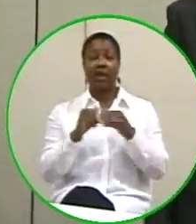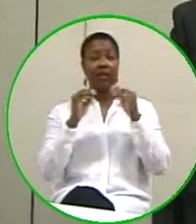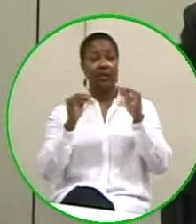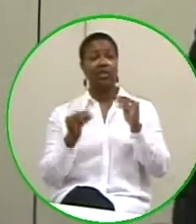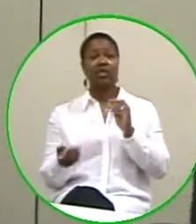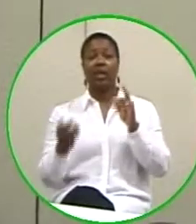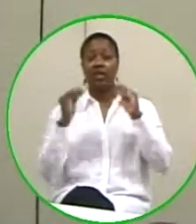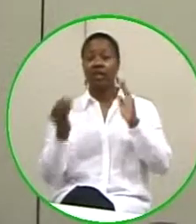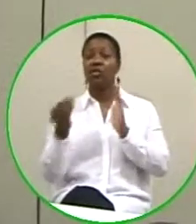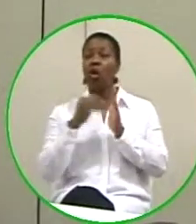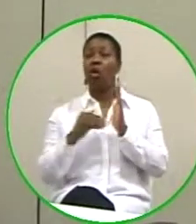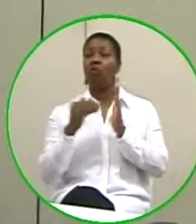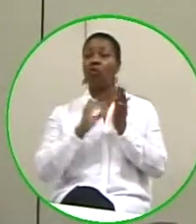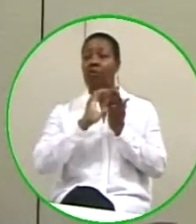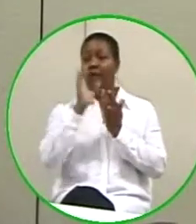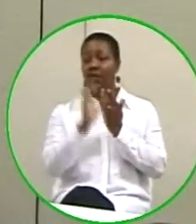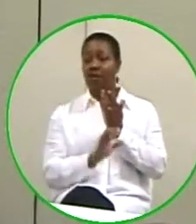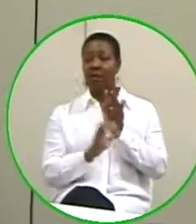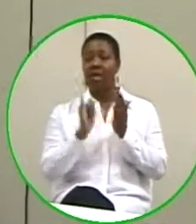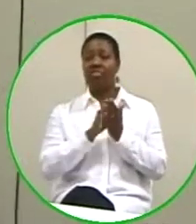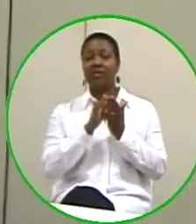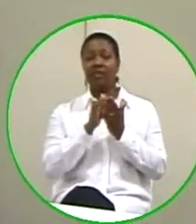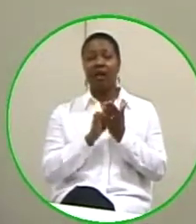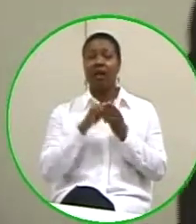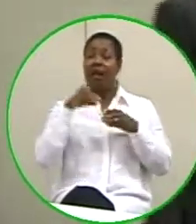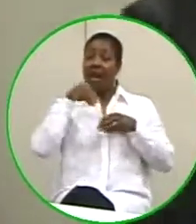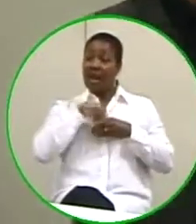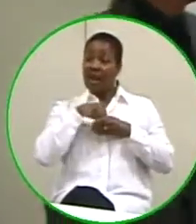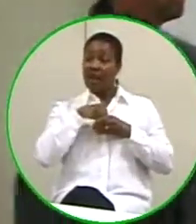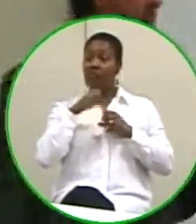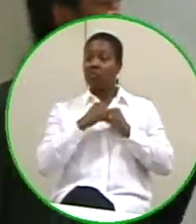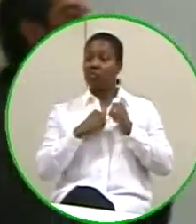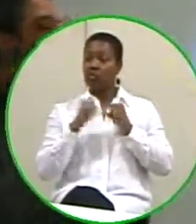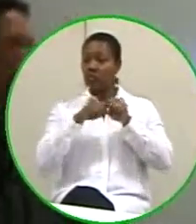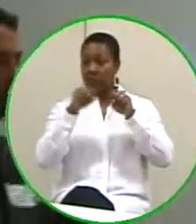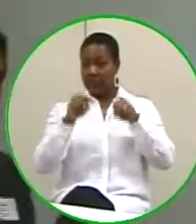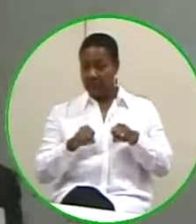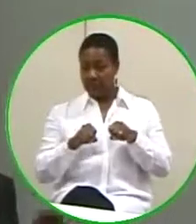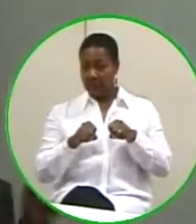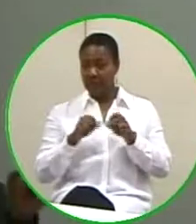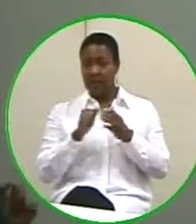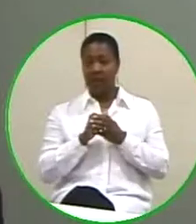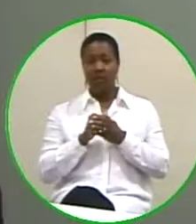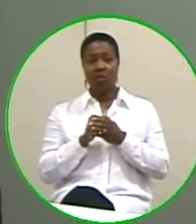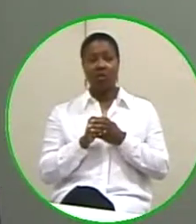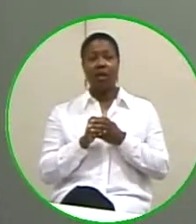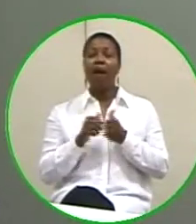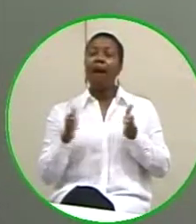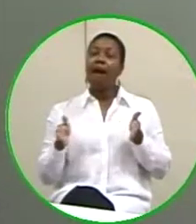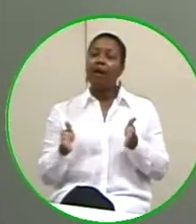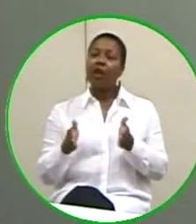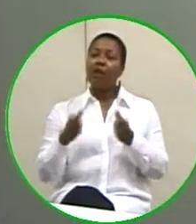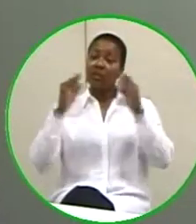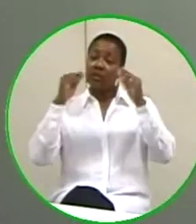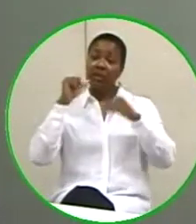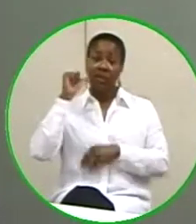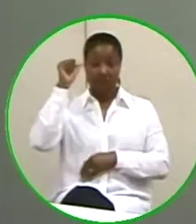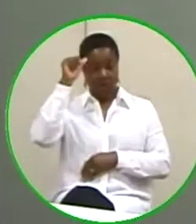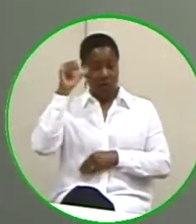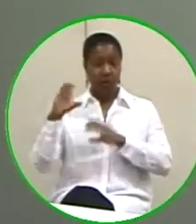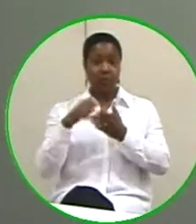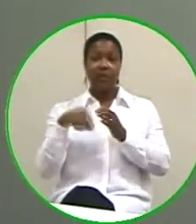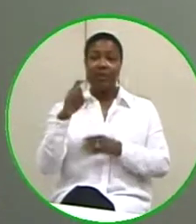and reteach calendar. These are infrastructural systems to prompt the adults to do what they need